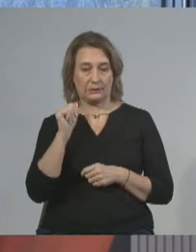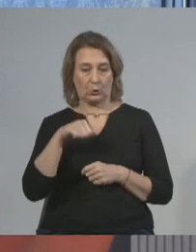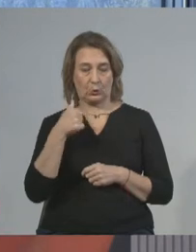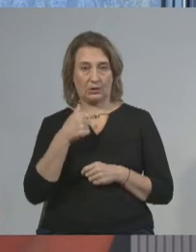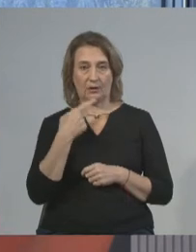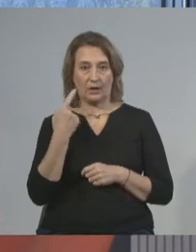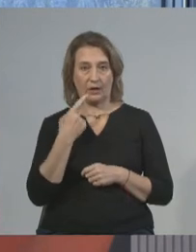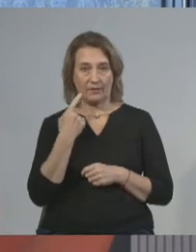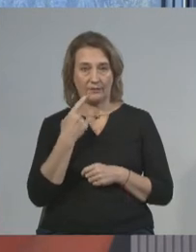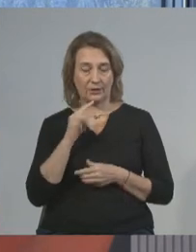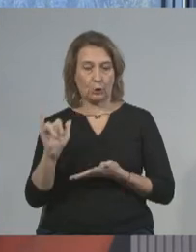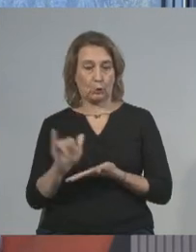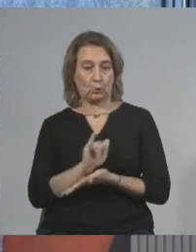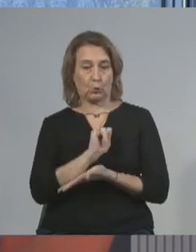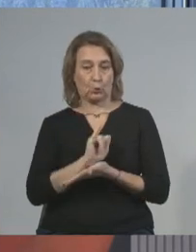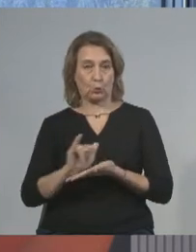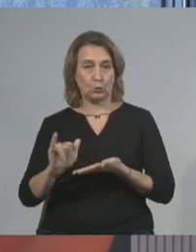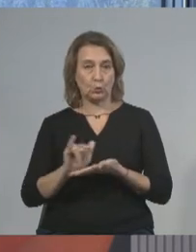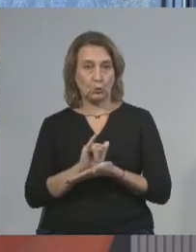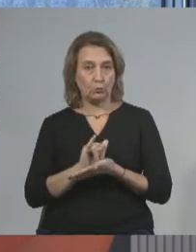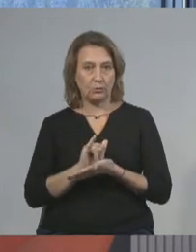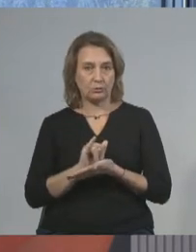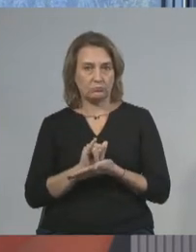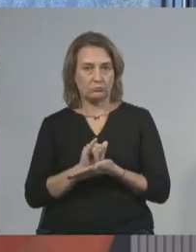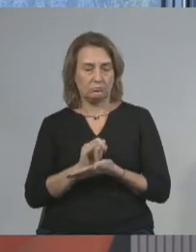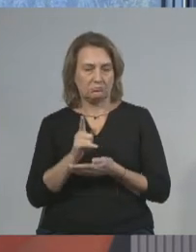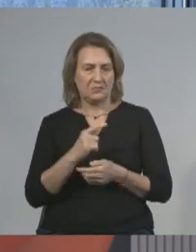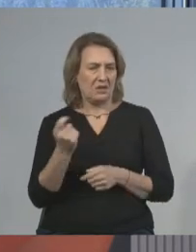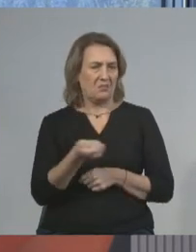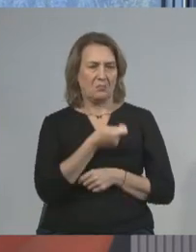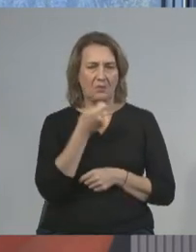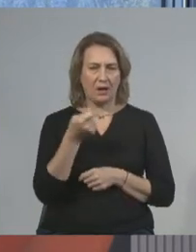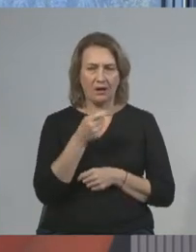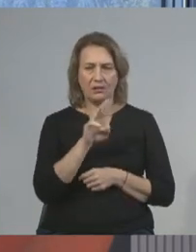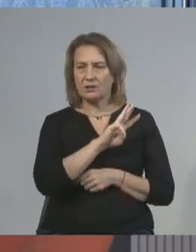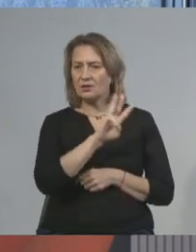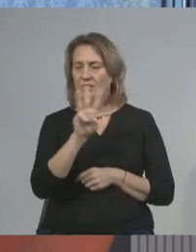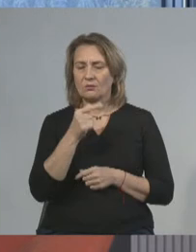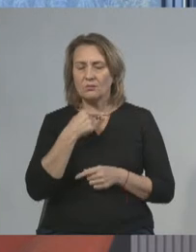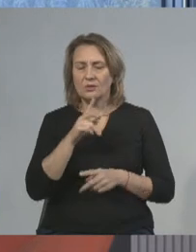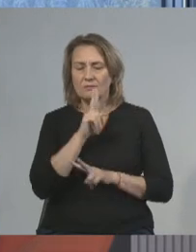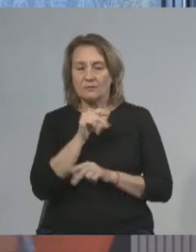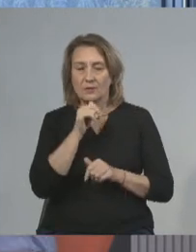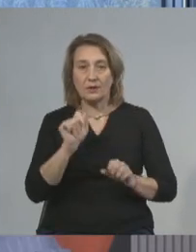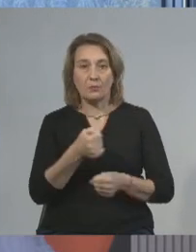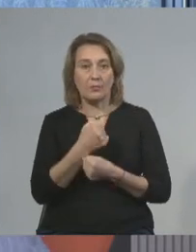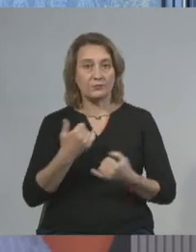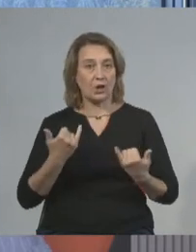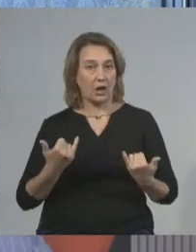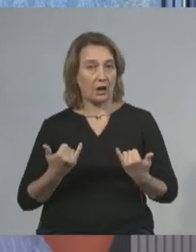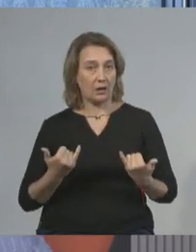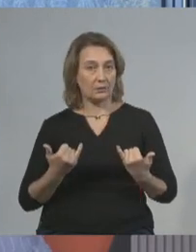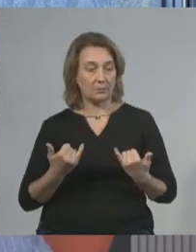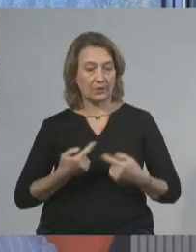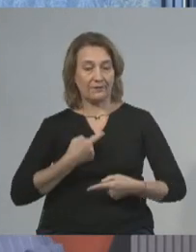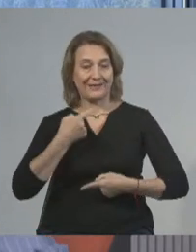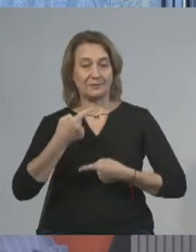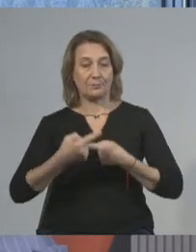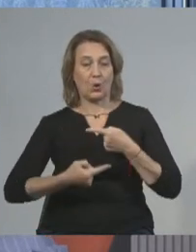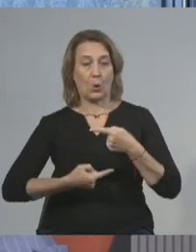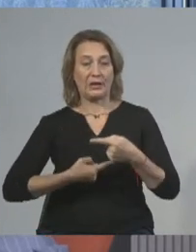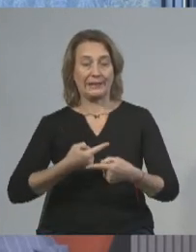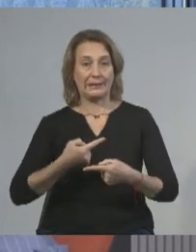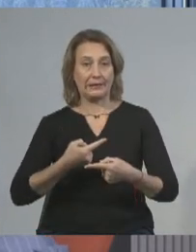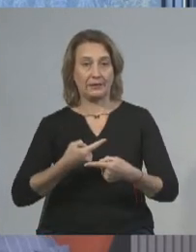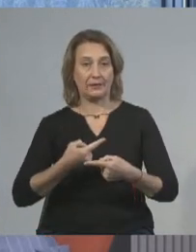that five minute videos in youtube well these are very short news and